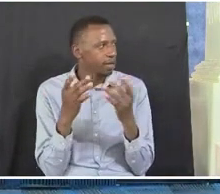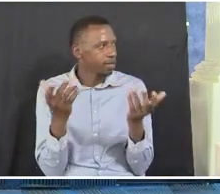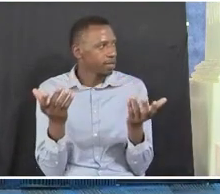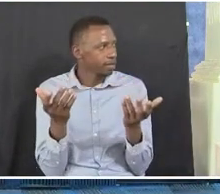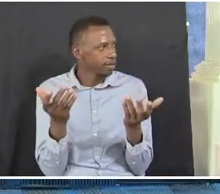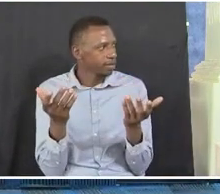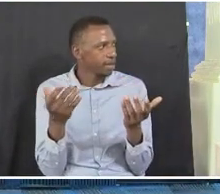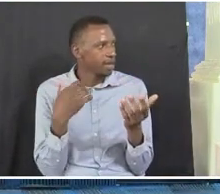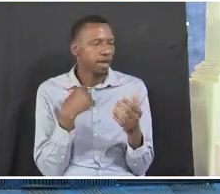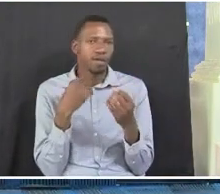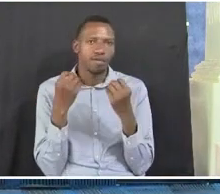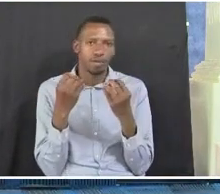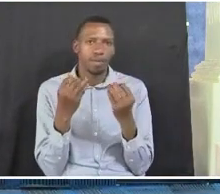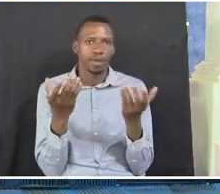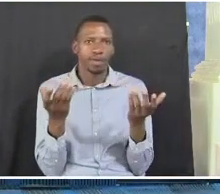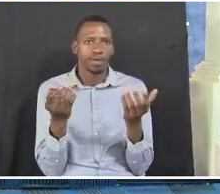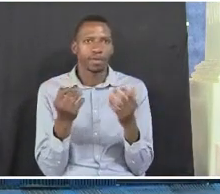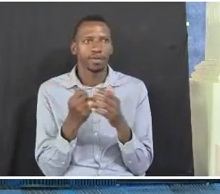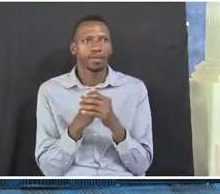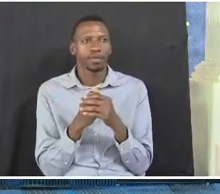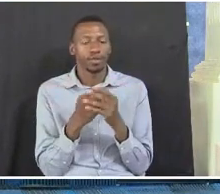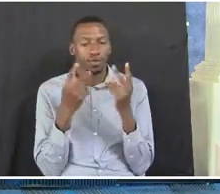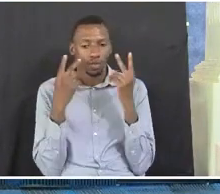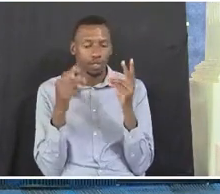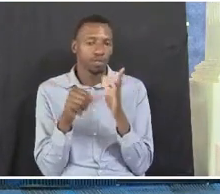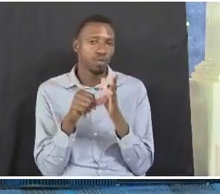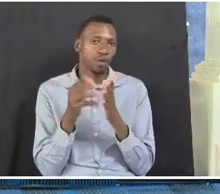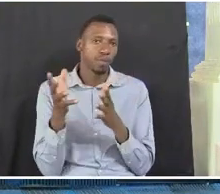Yaku swipe. Still, there's a problem.